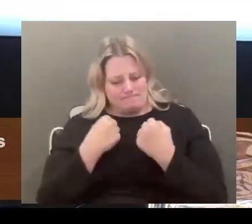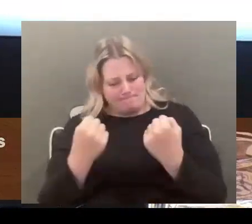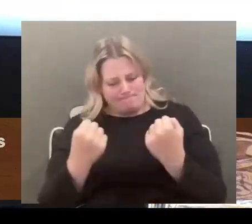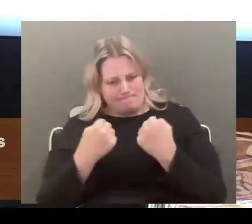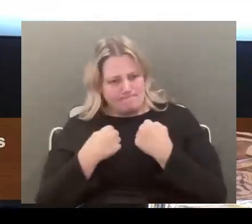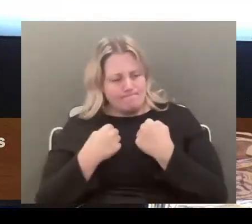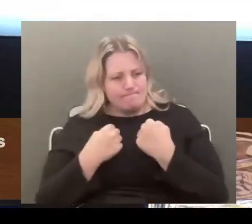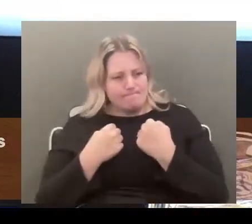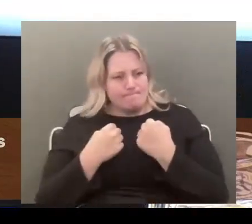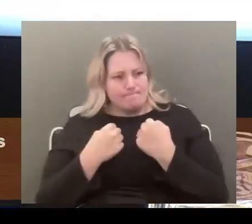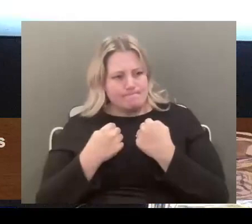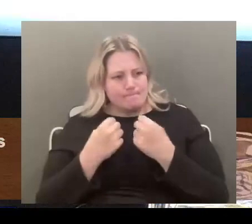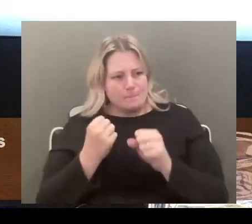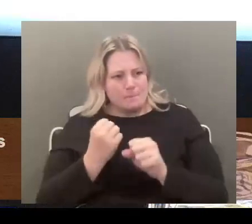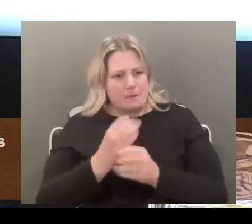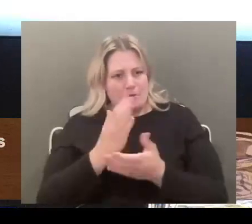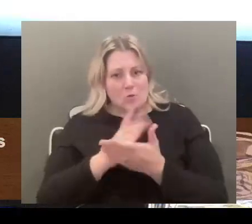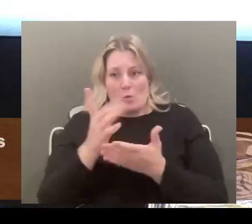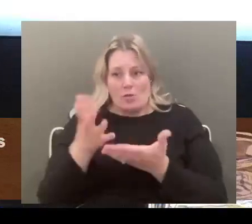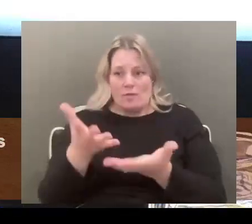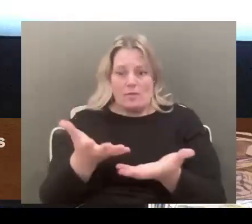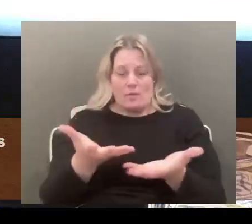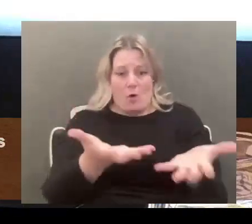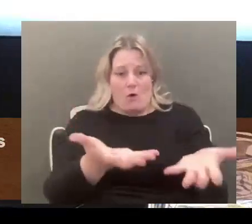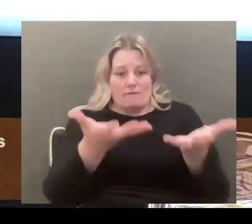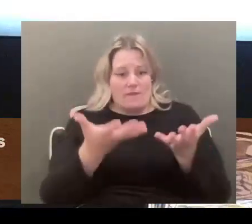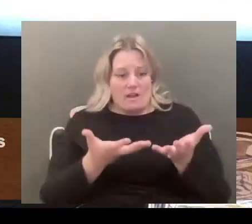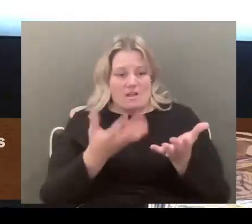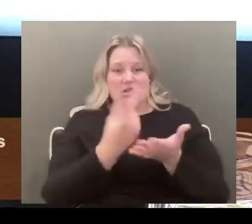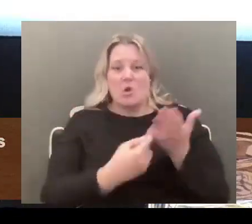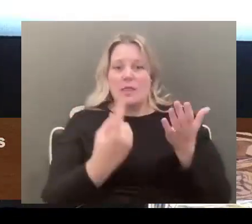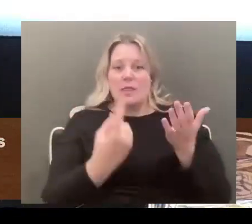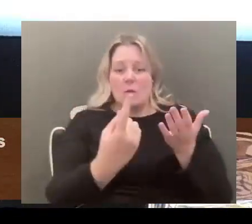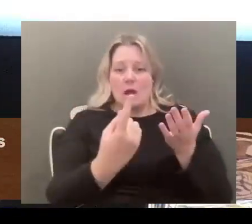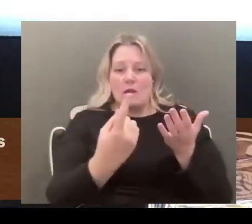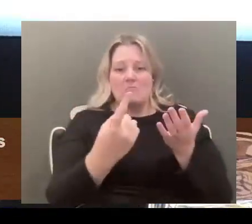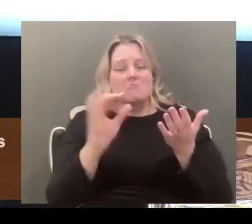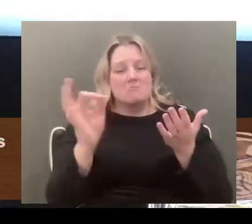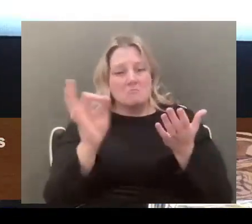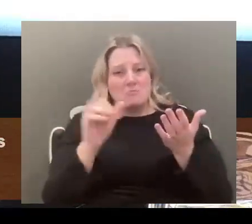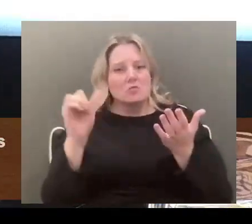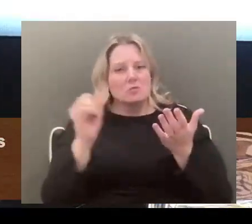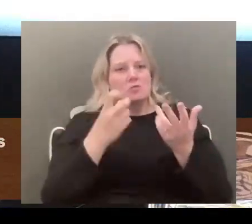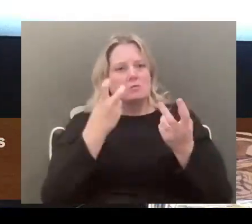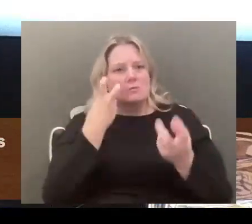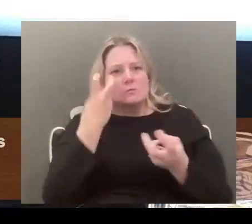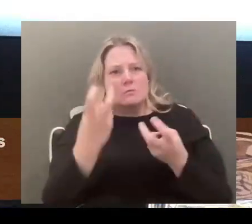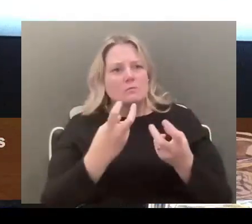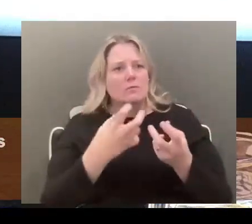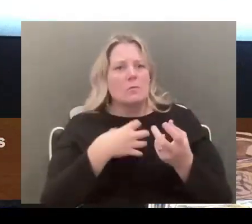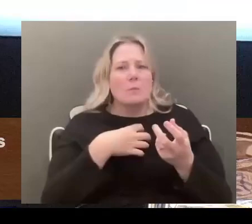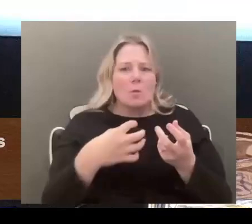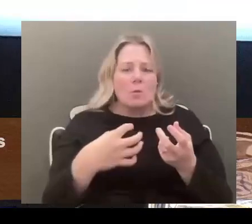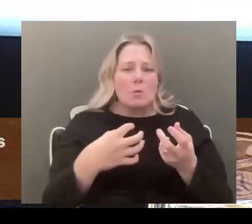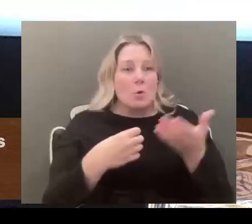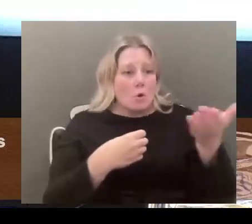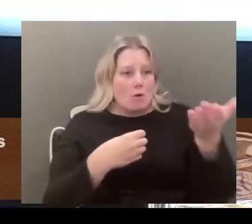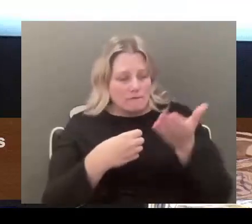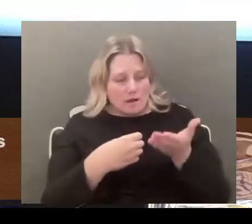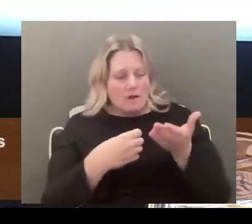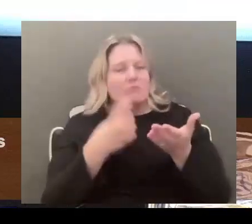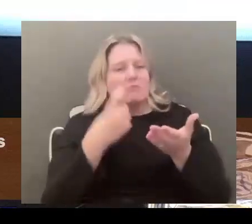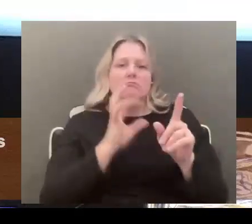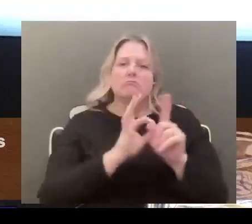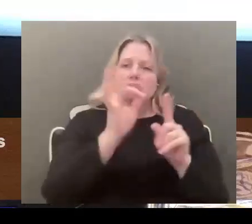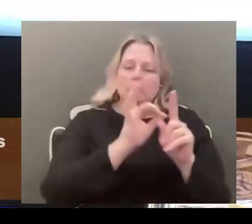what is on offer as the only thing to strive for. It's about building on that, but also